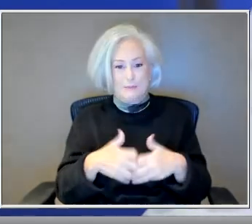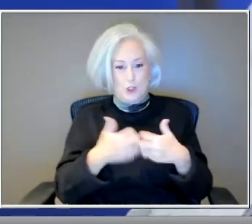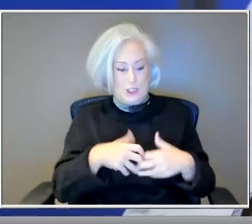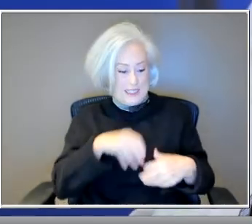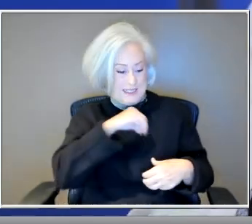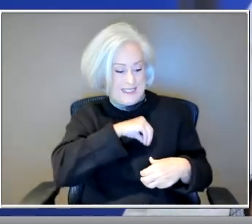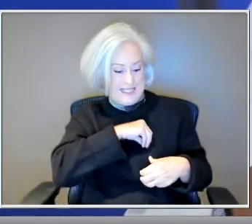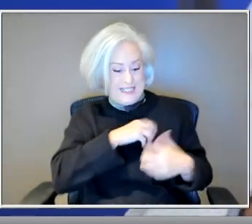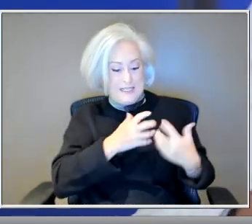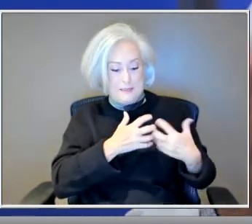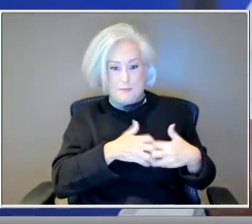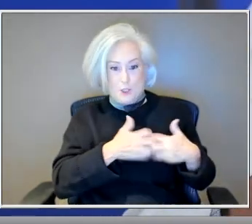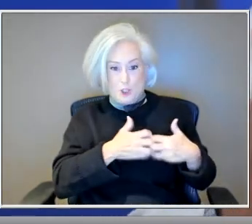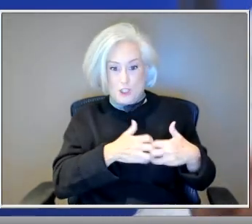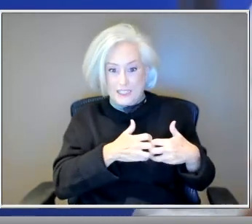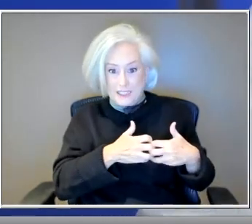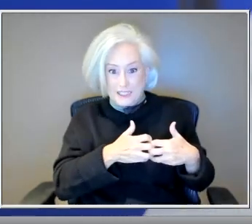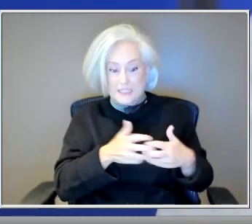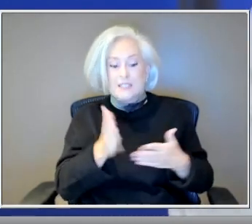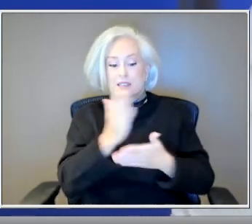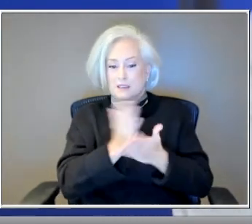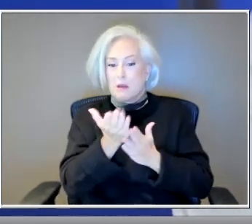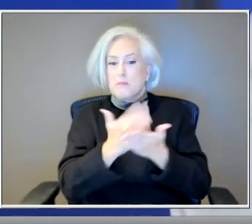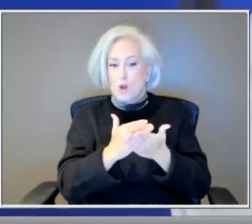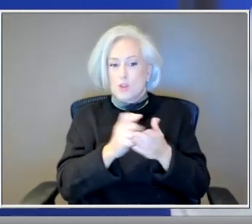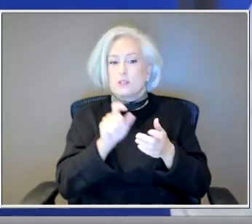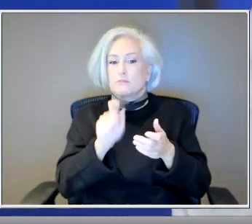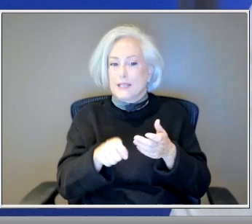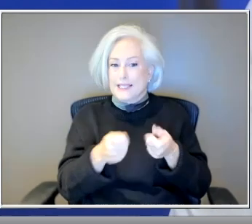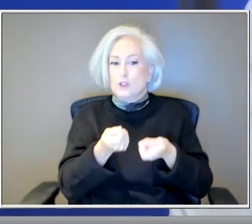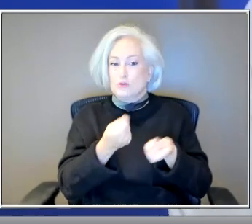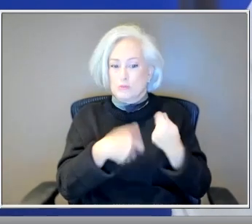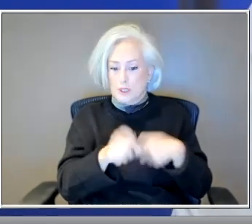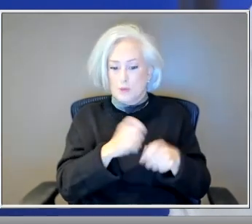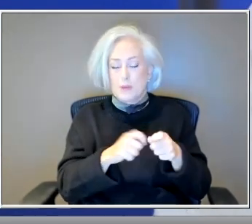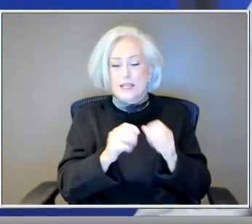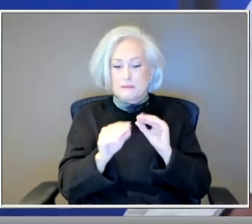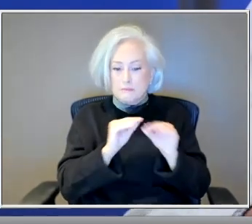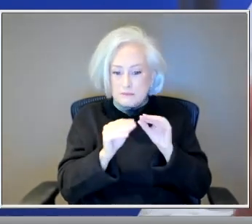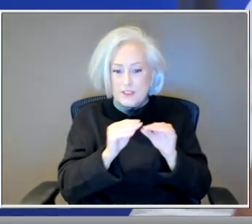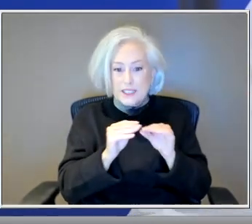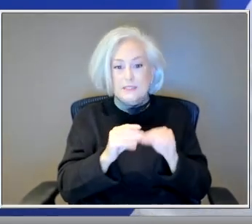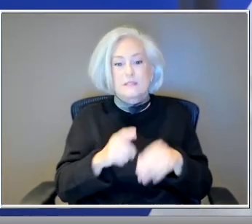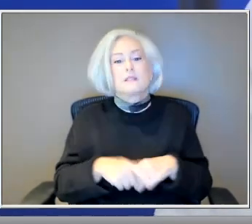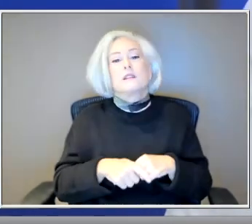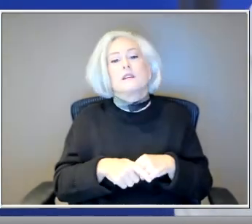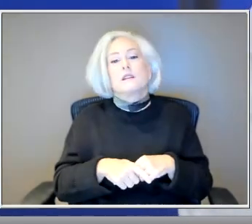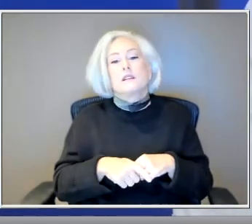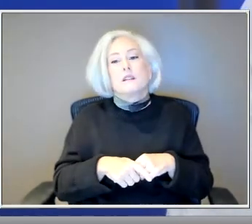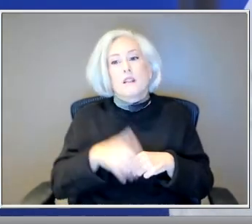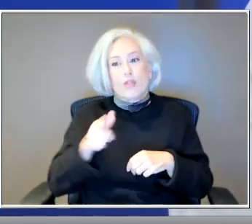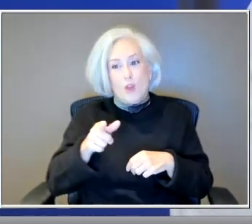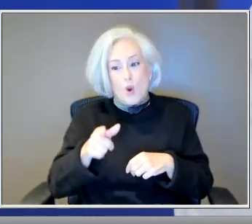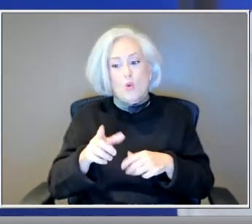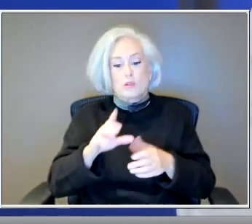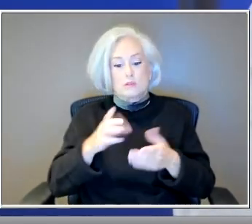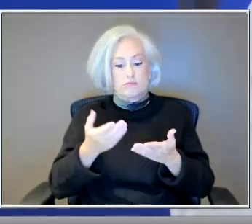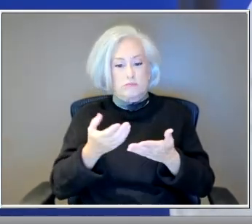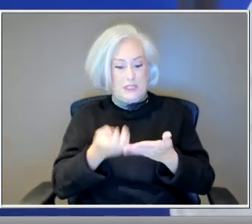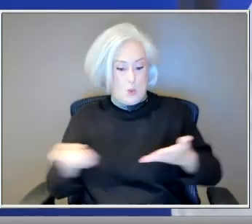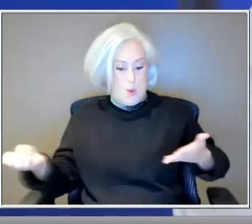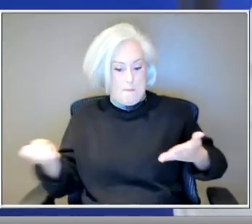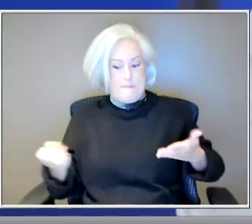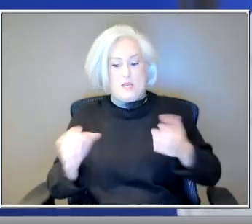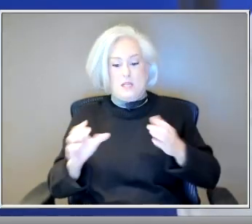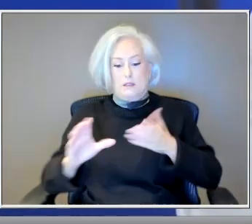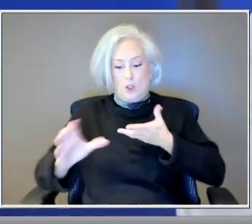can degenerate and you can have some issues with those. And so these devices communicate with us regularly, and so they were noticing